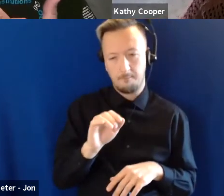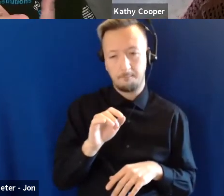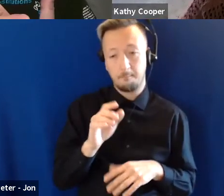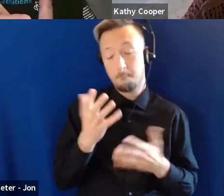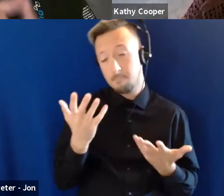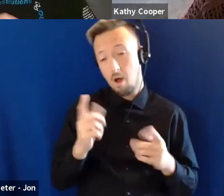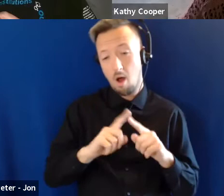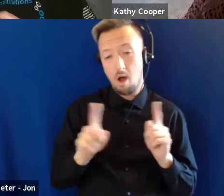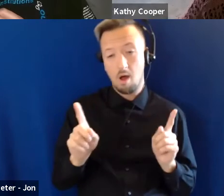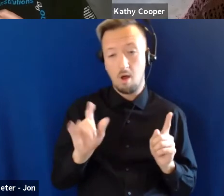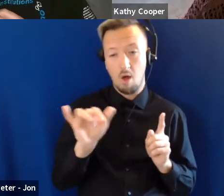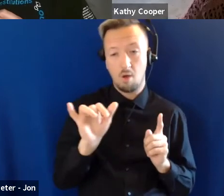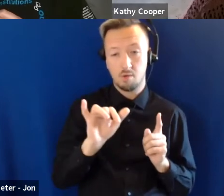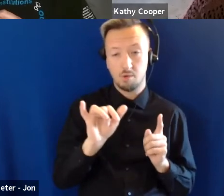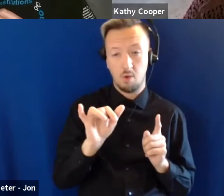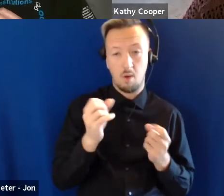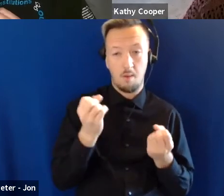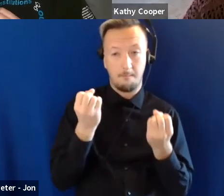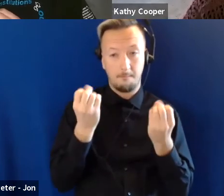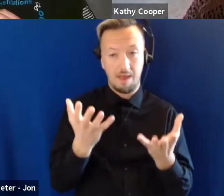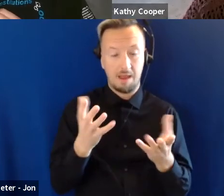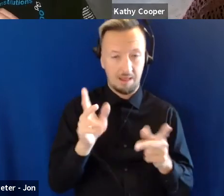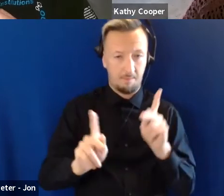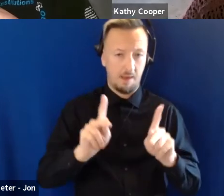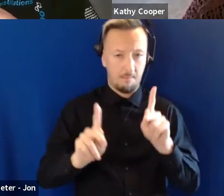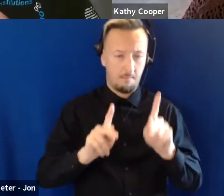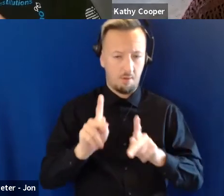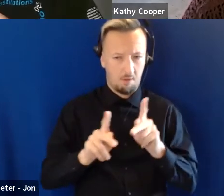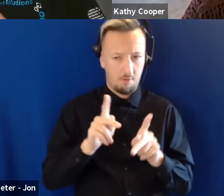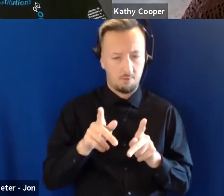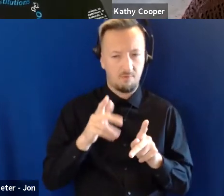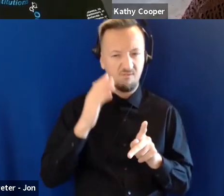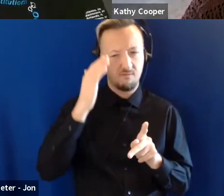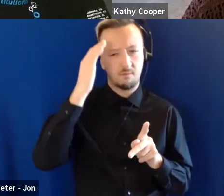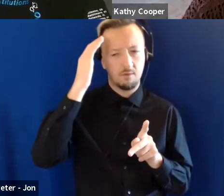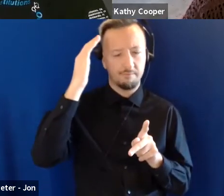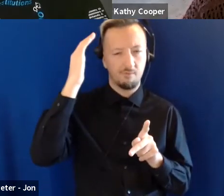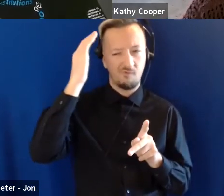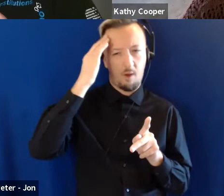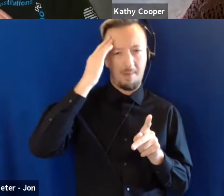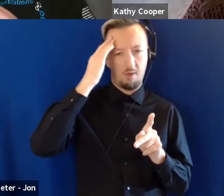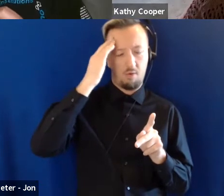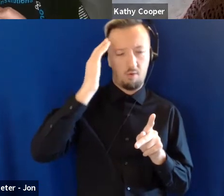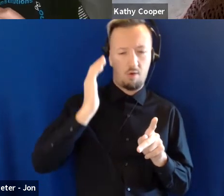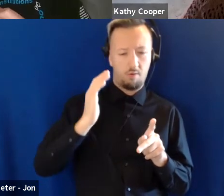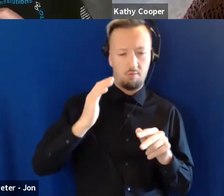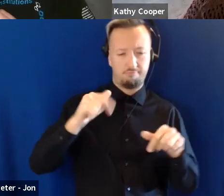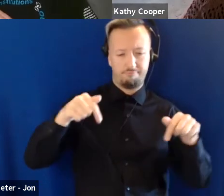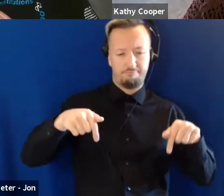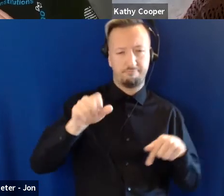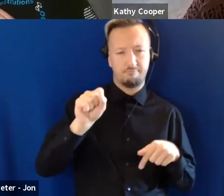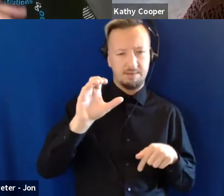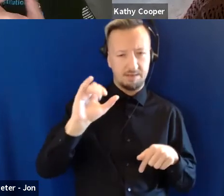mean, I think there are a lot of people who are, who've been familiar with, our SILC,